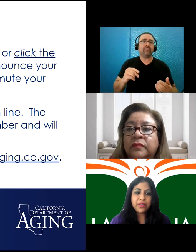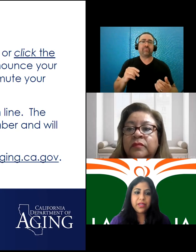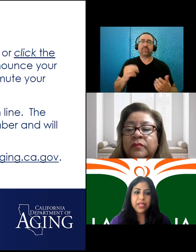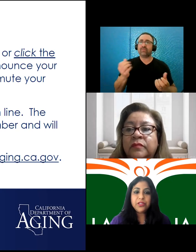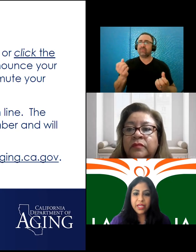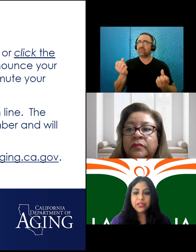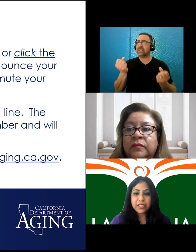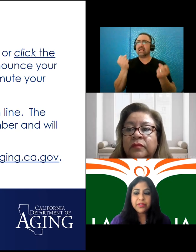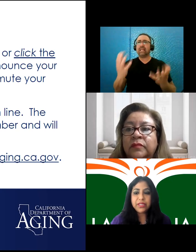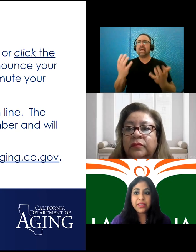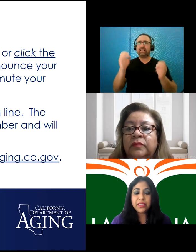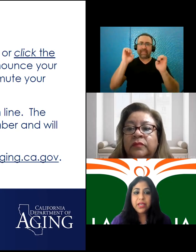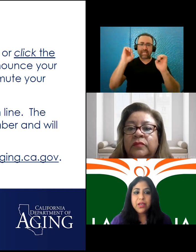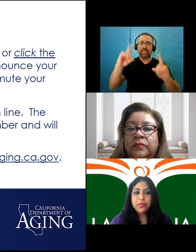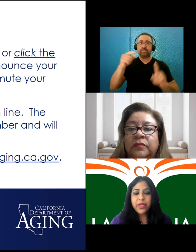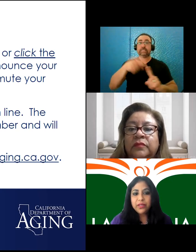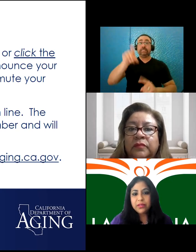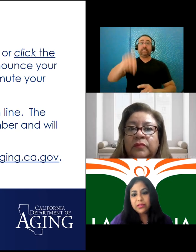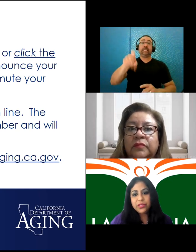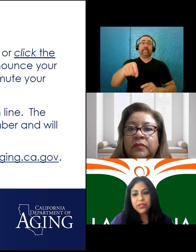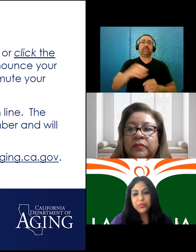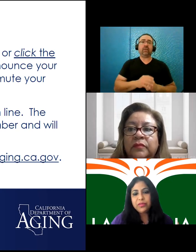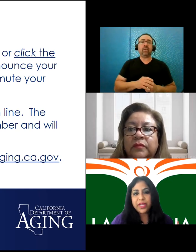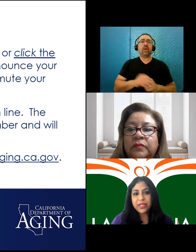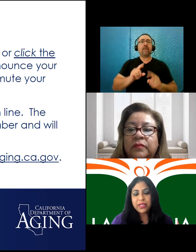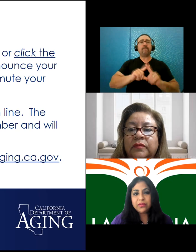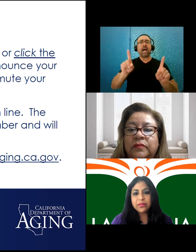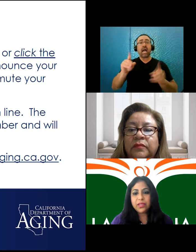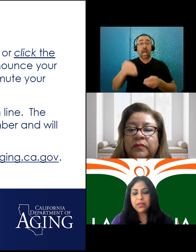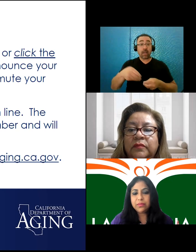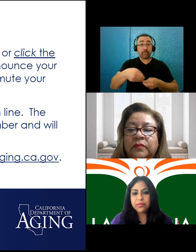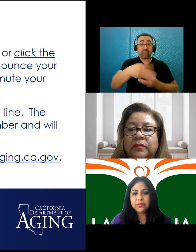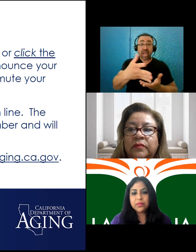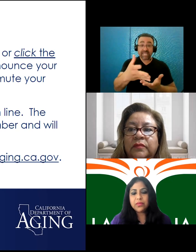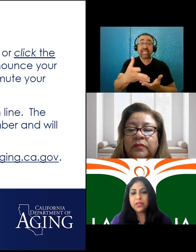of education is definitely needed. But just providing,